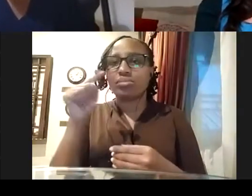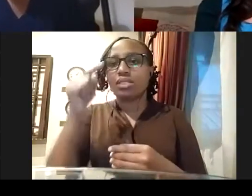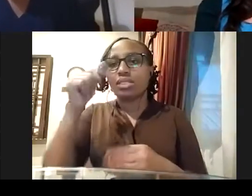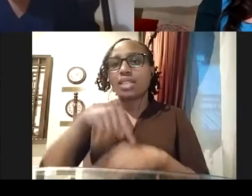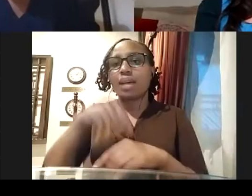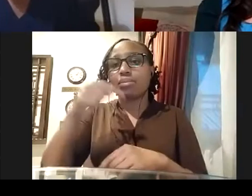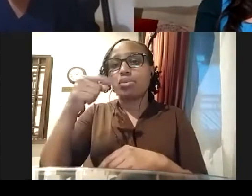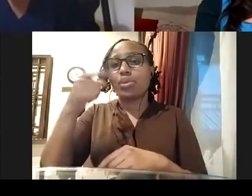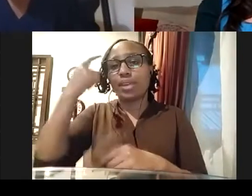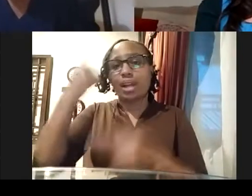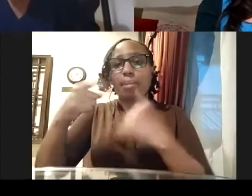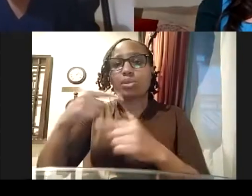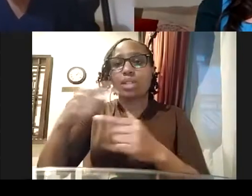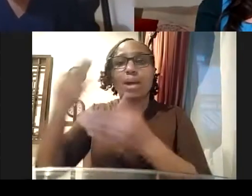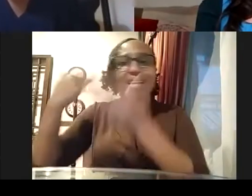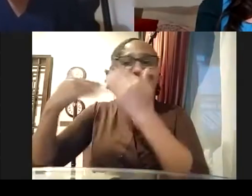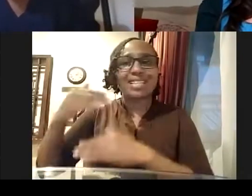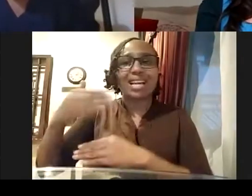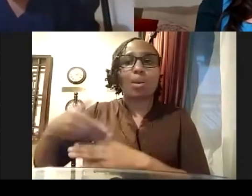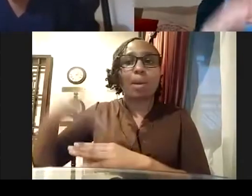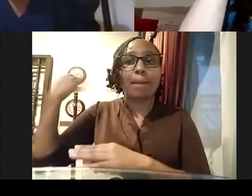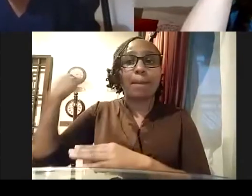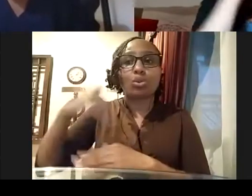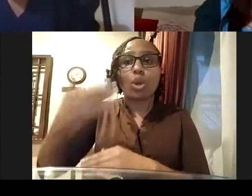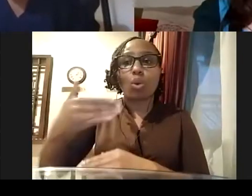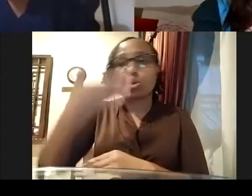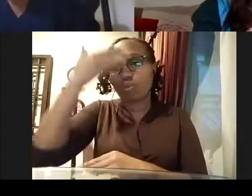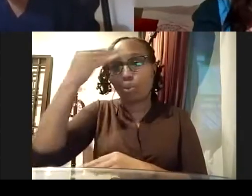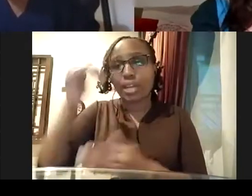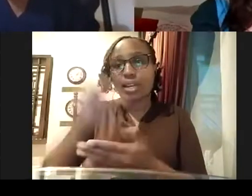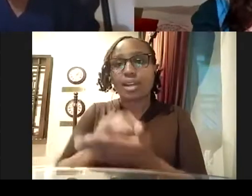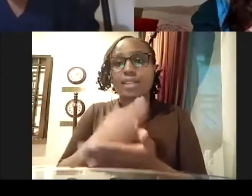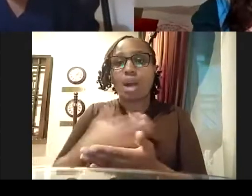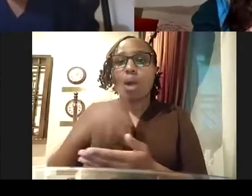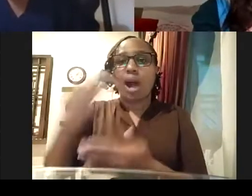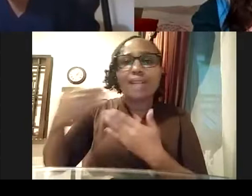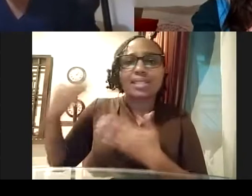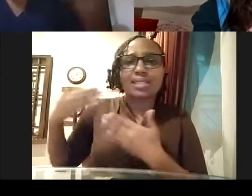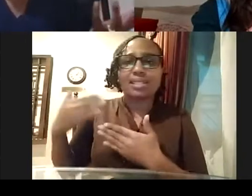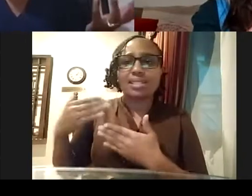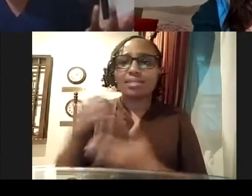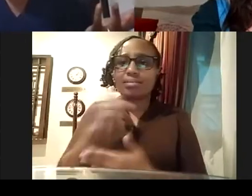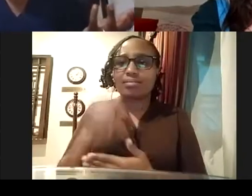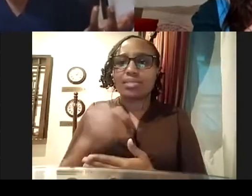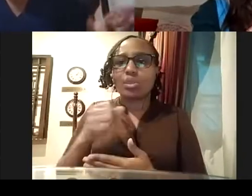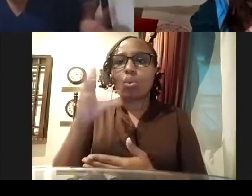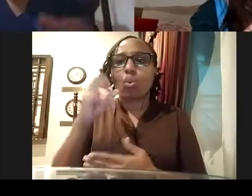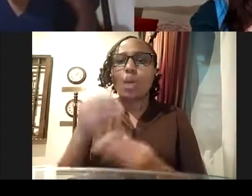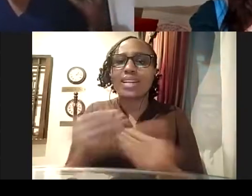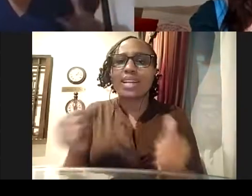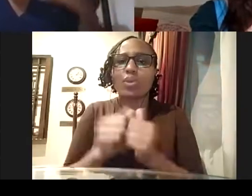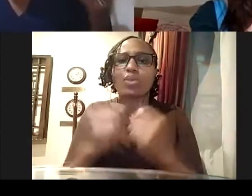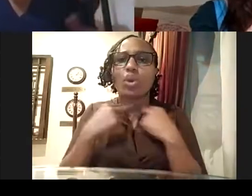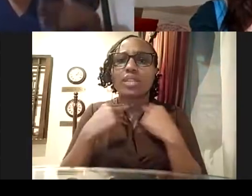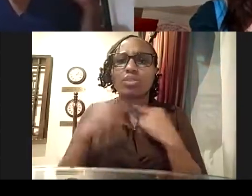past, we also forget that our ancestors were dealing with like colonization for the first time, and like all of these